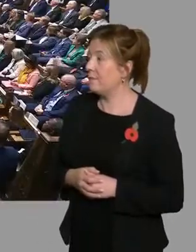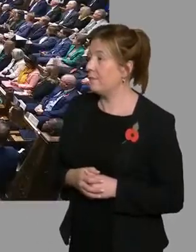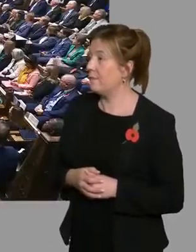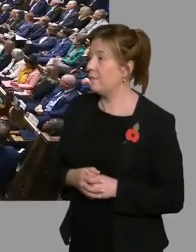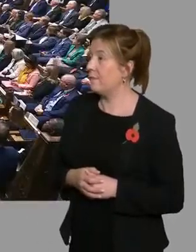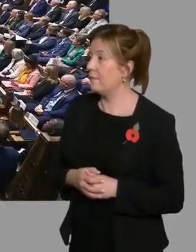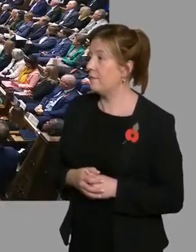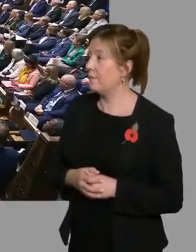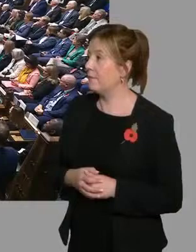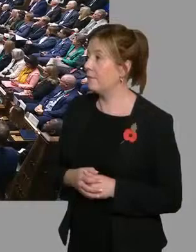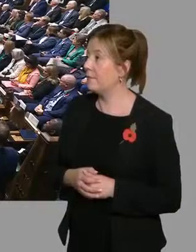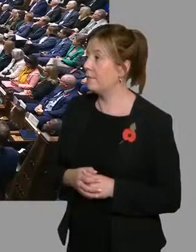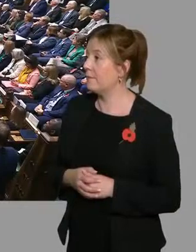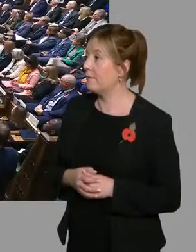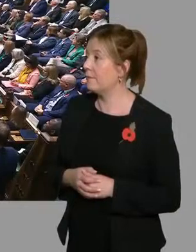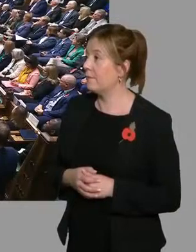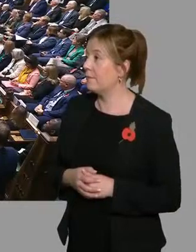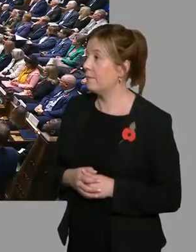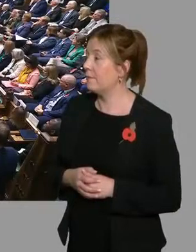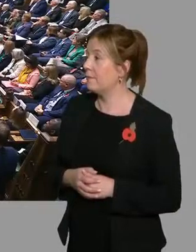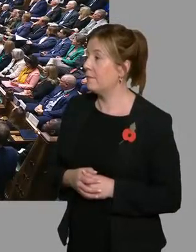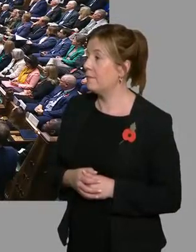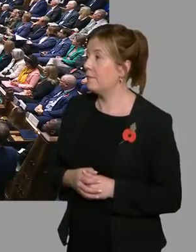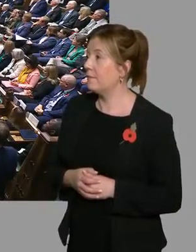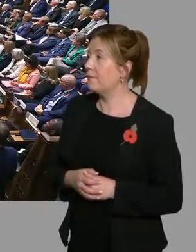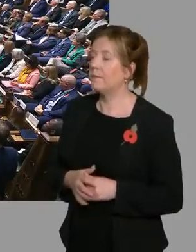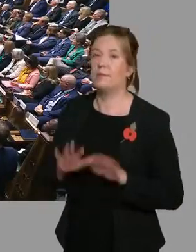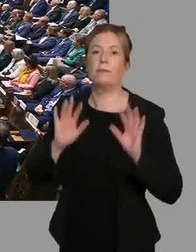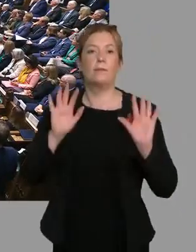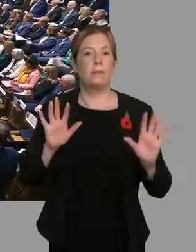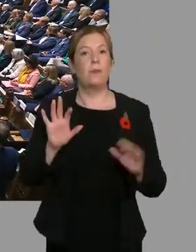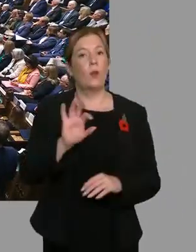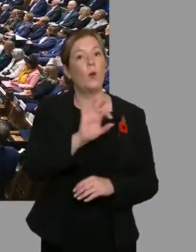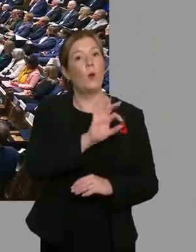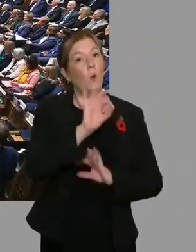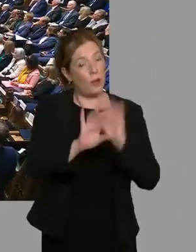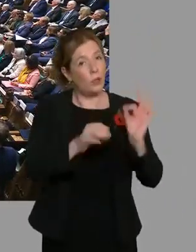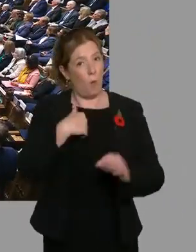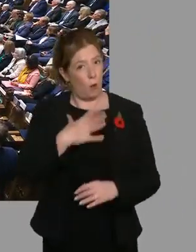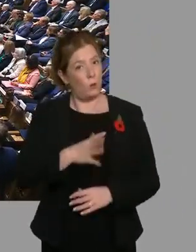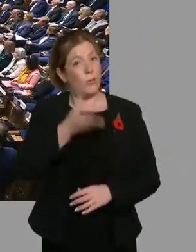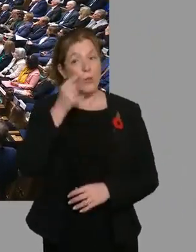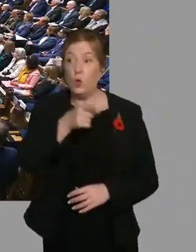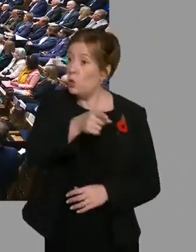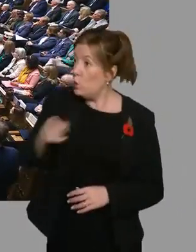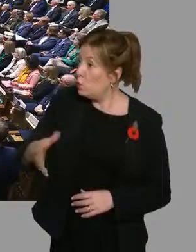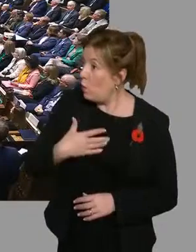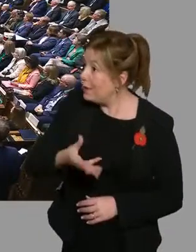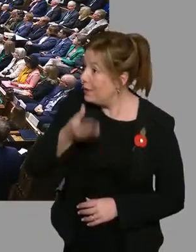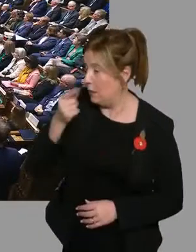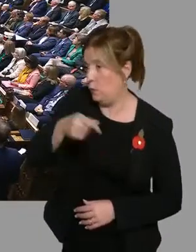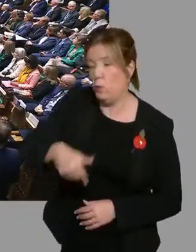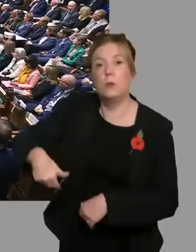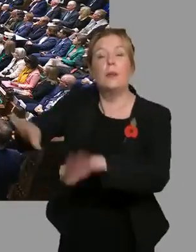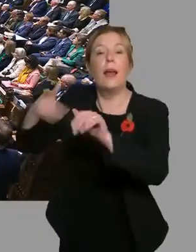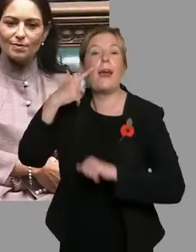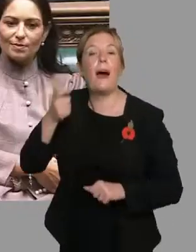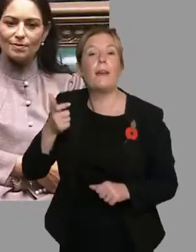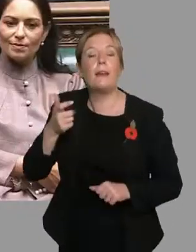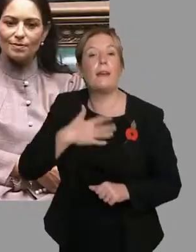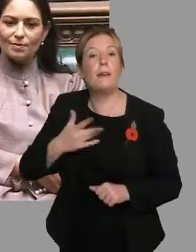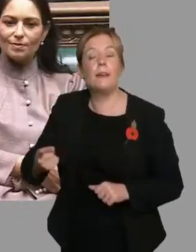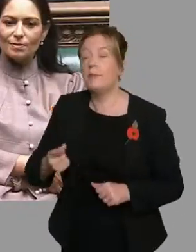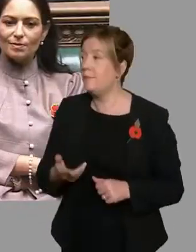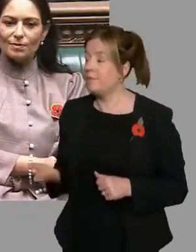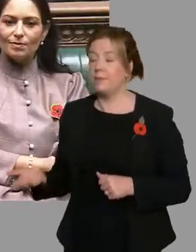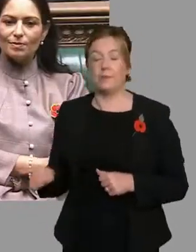I'm going to hear the questions. If the people who don't want to hear it, they can leave now. Come on. Mr. Speaker, he will not make that commitment, and yet the world